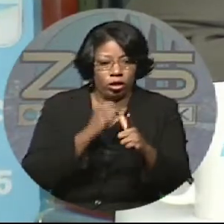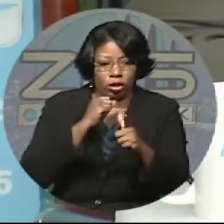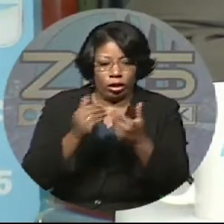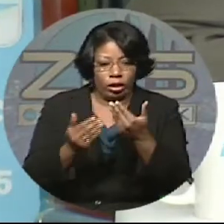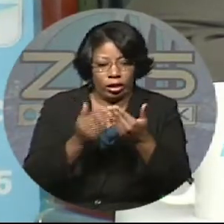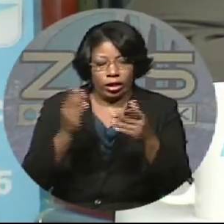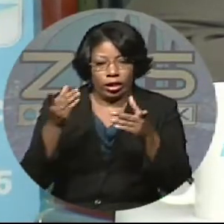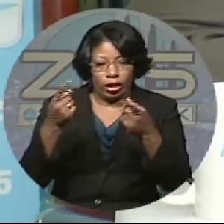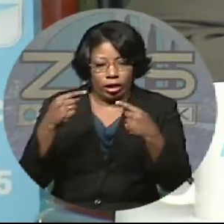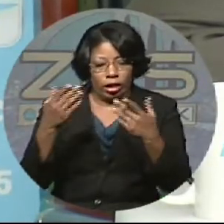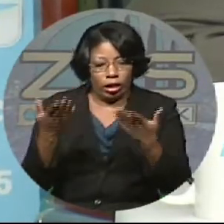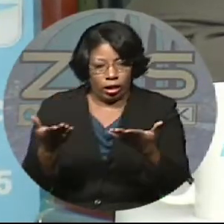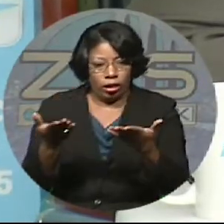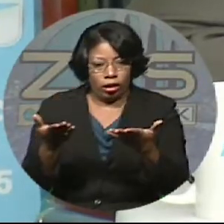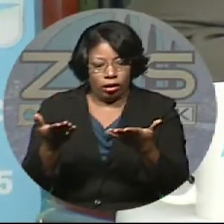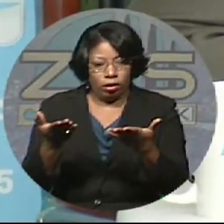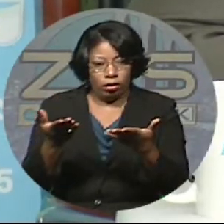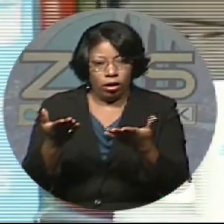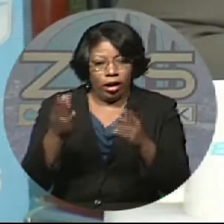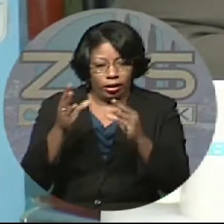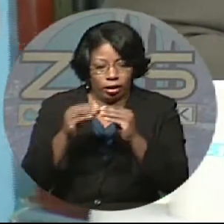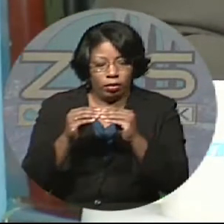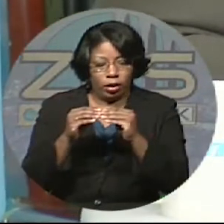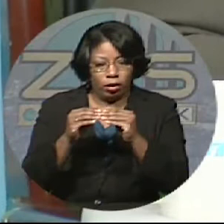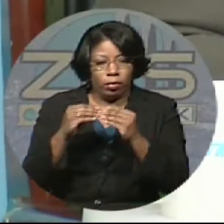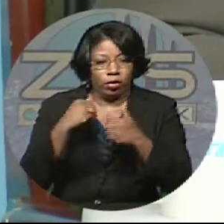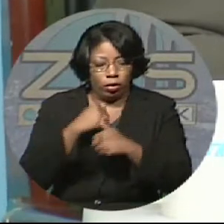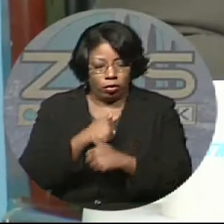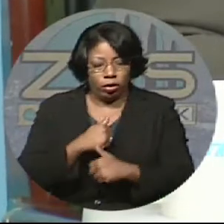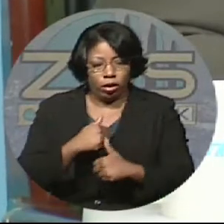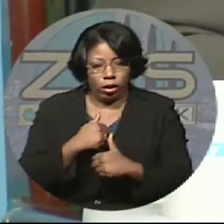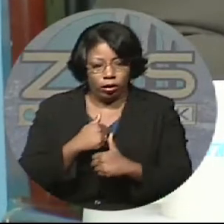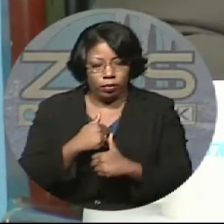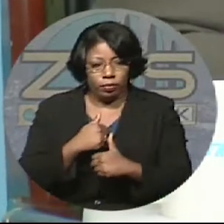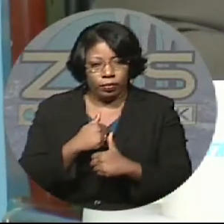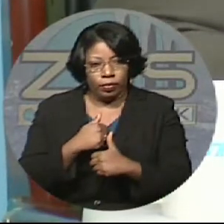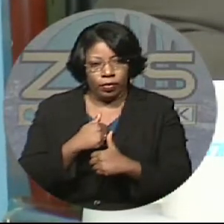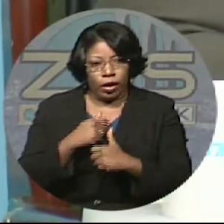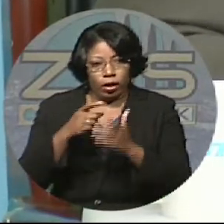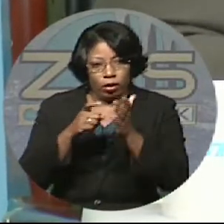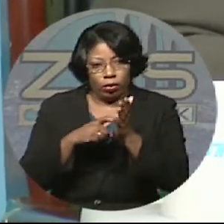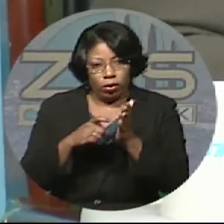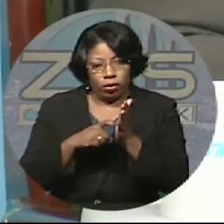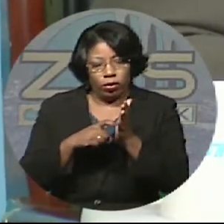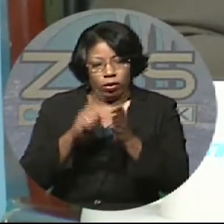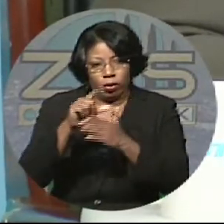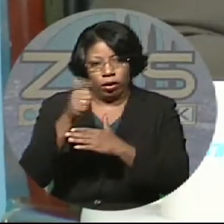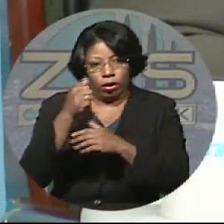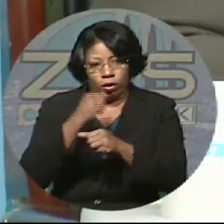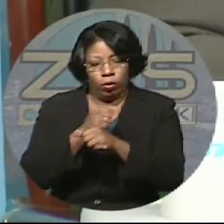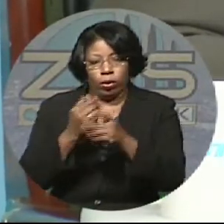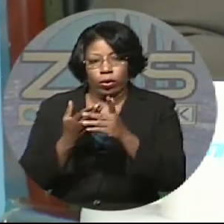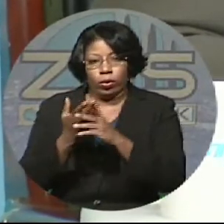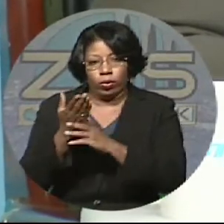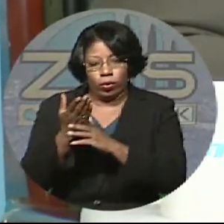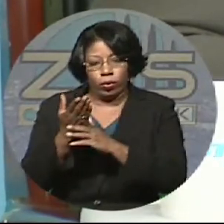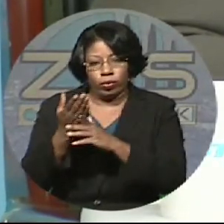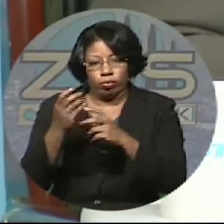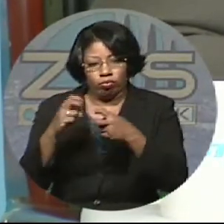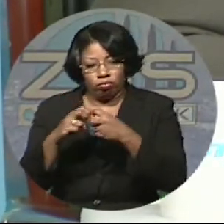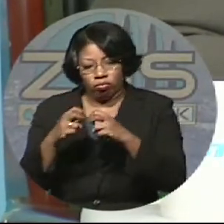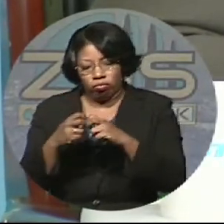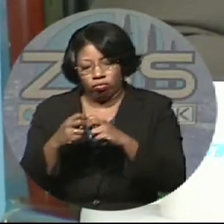point, but both sides understanding and appreciating the demands and the requirements of each other's work through the challenges